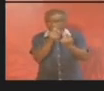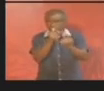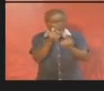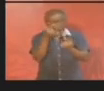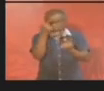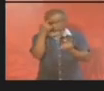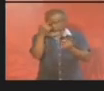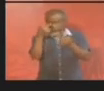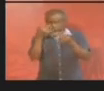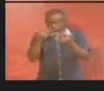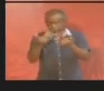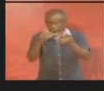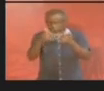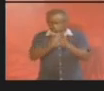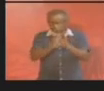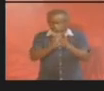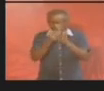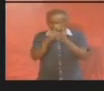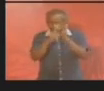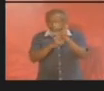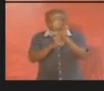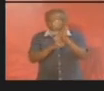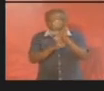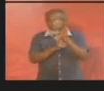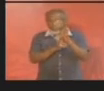of beaches, 5-person in public